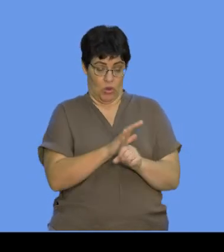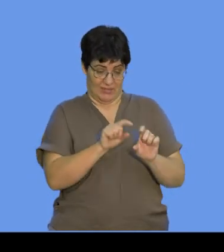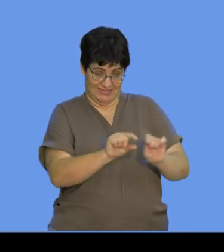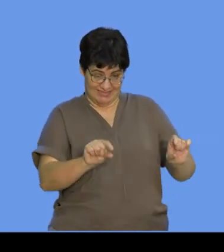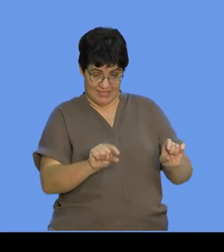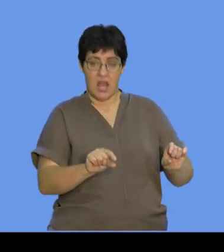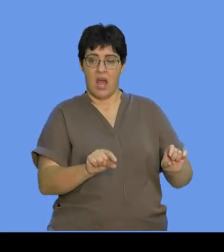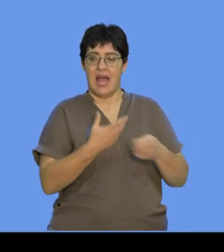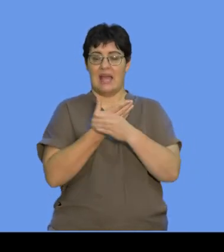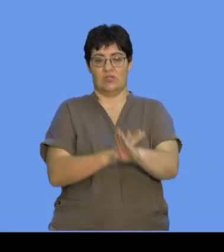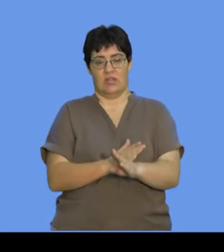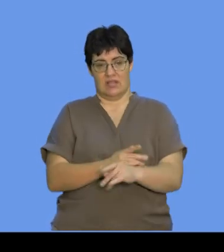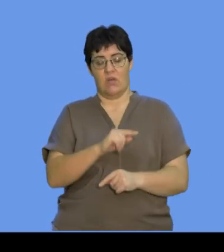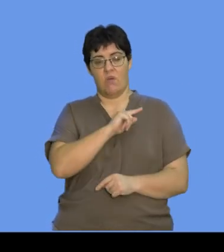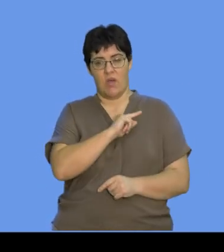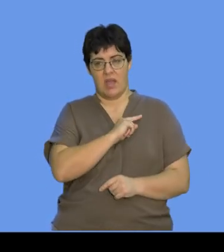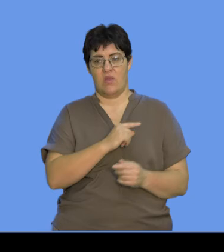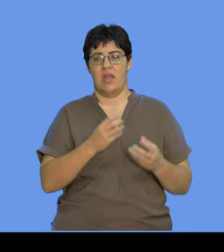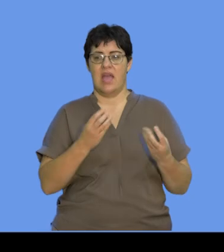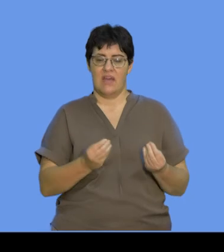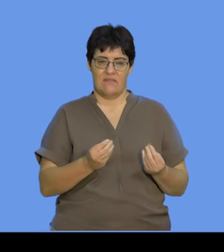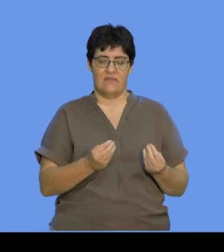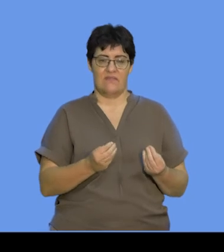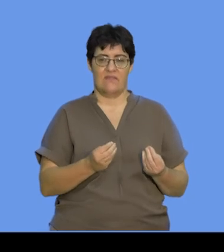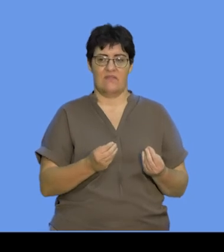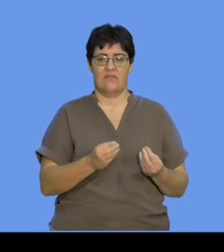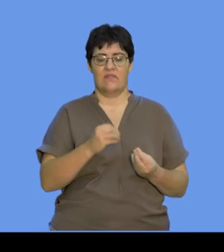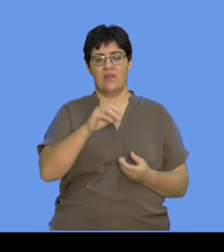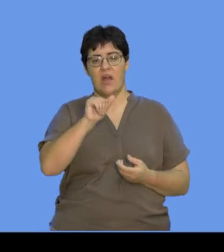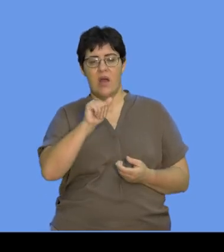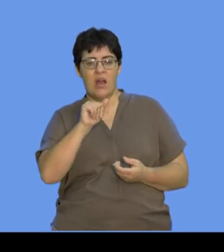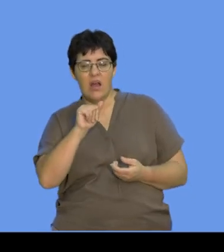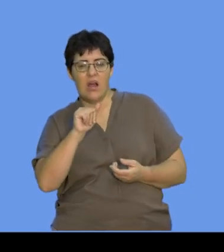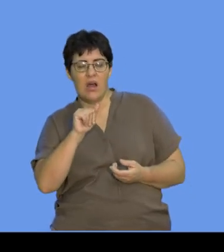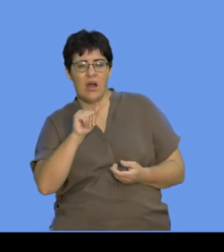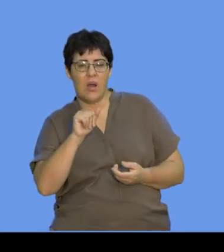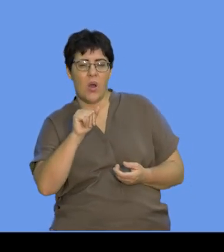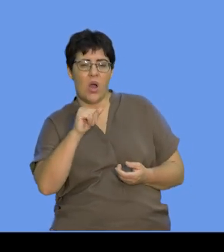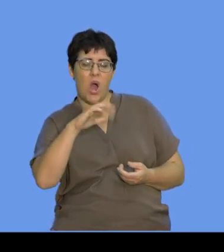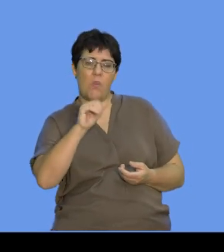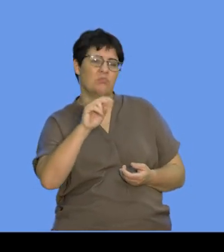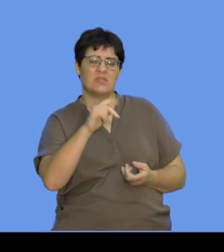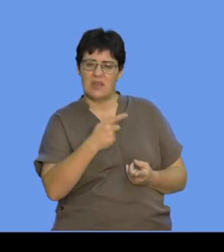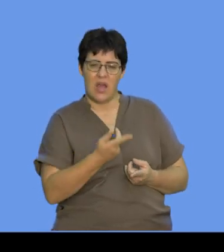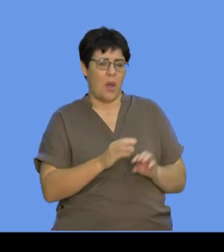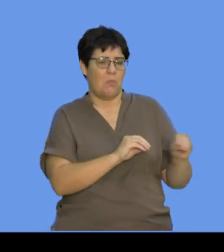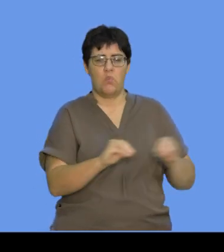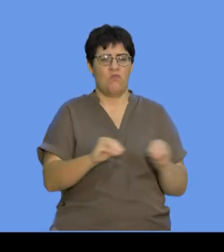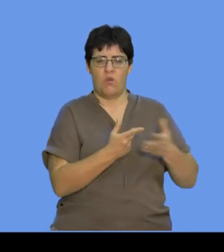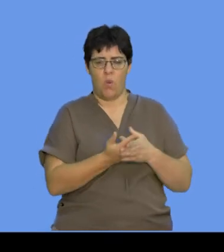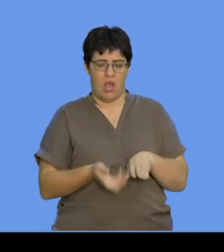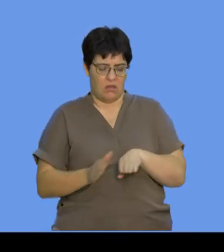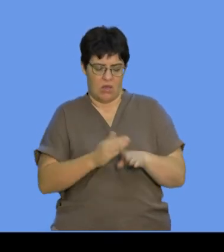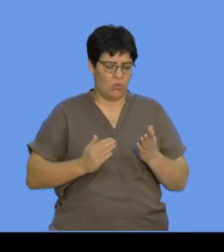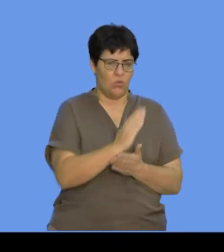Because it consists of ions, but if these ions are not moving, then electric charge cannot be transferred through